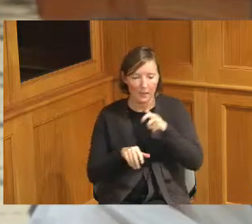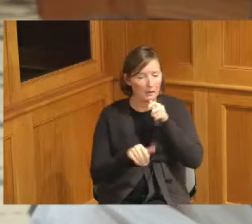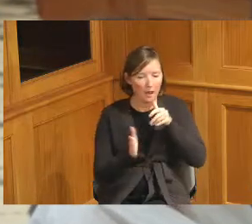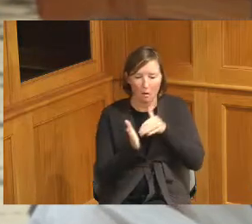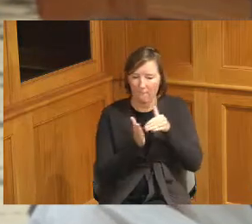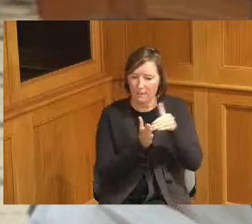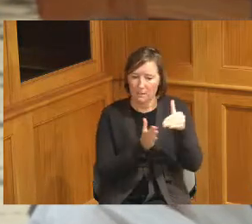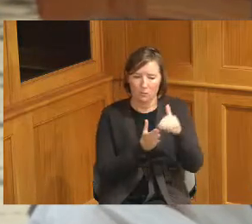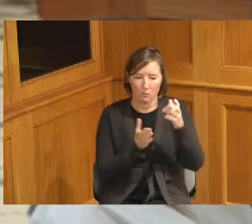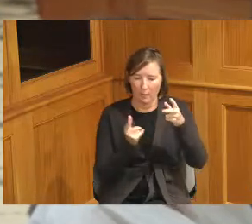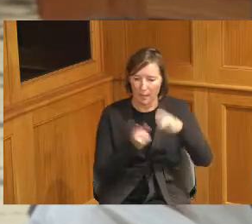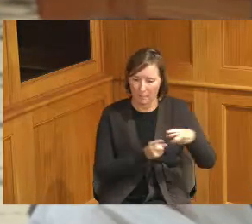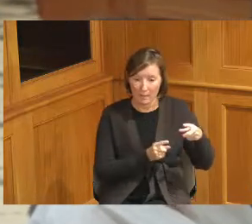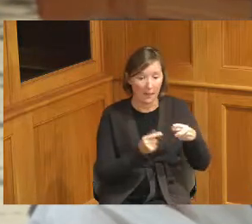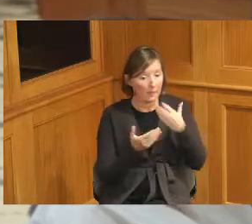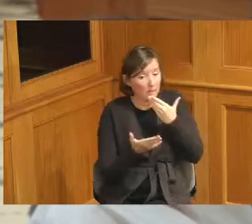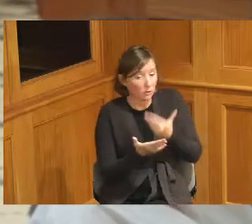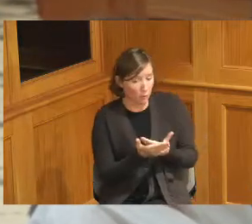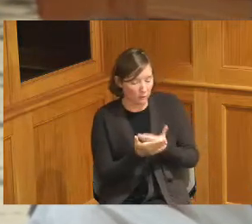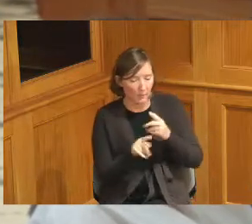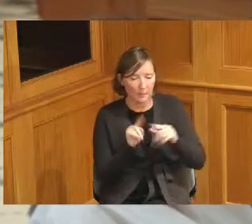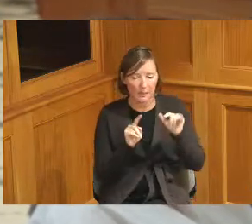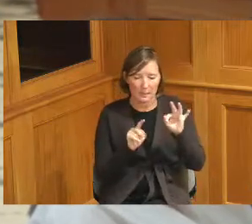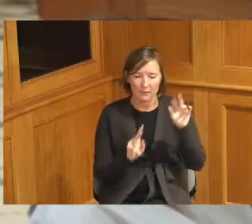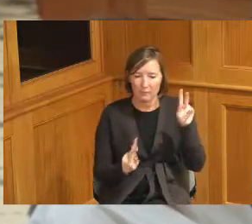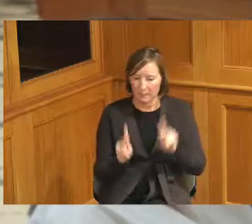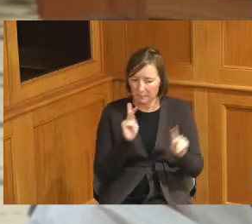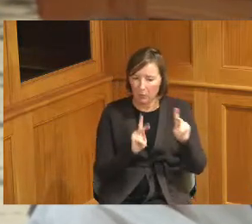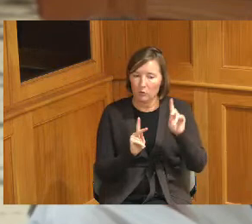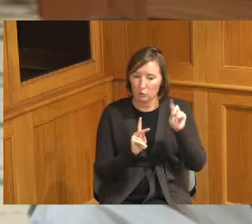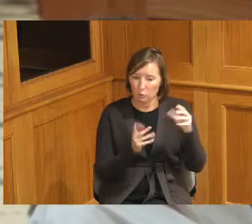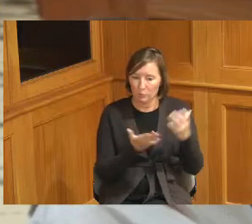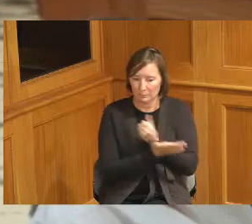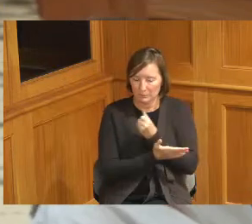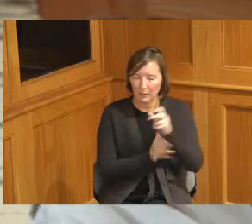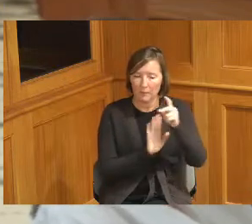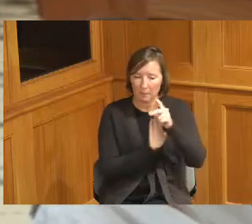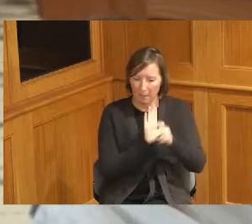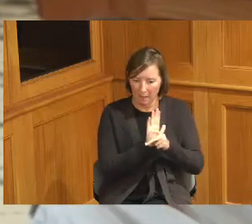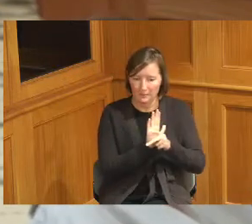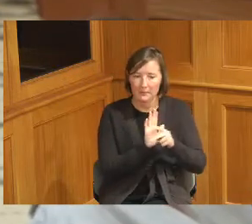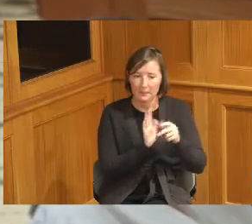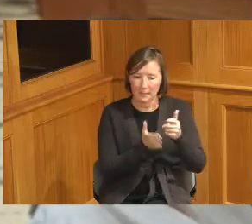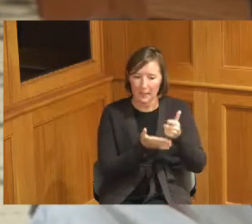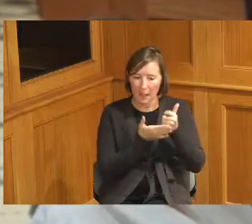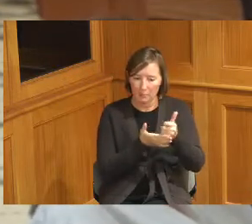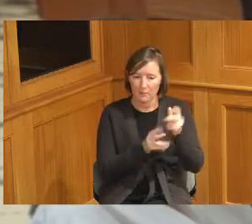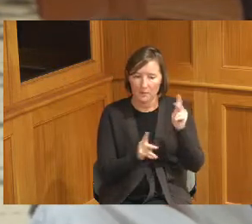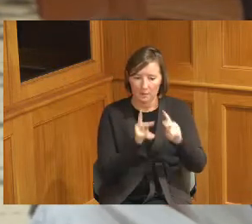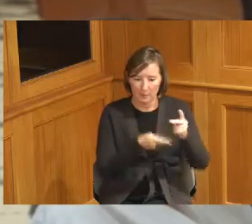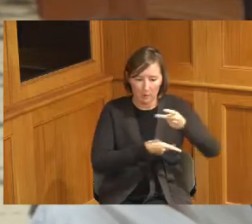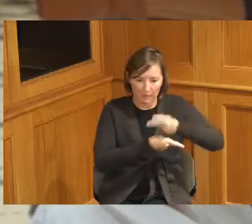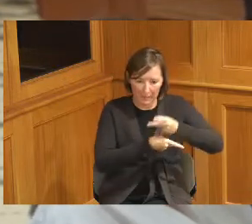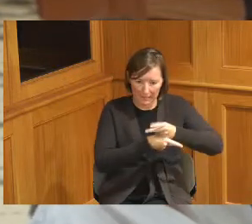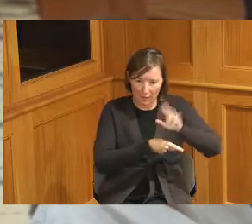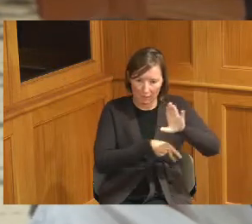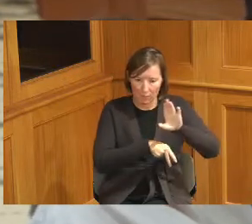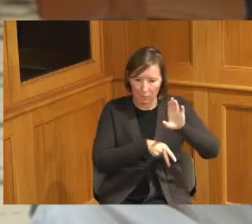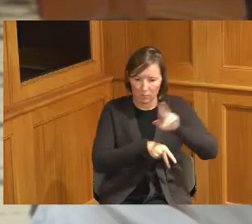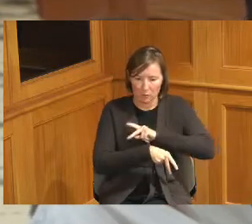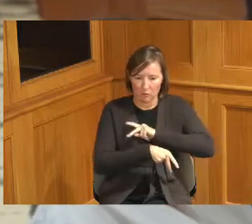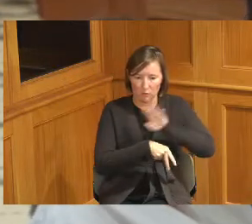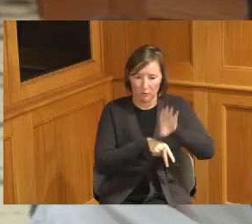good. But when they do, we have a policy or we have a program in place to help them take care of their personal business